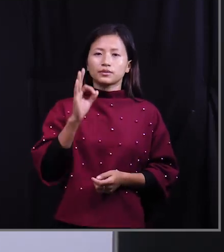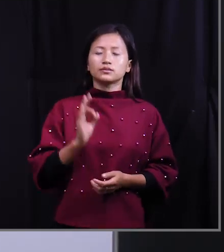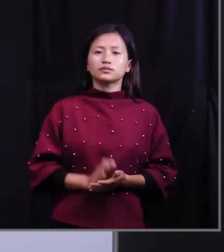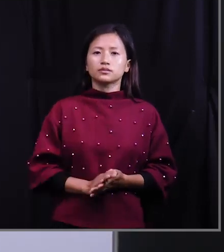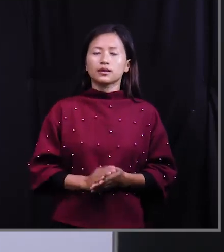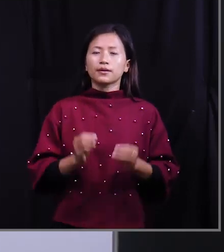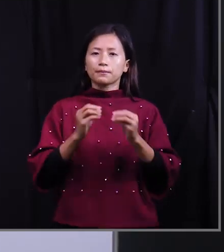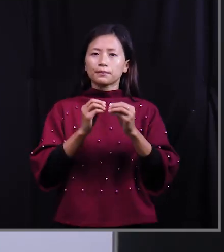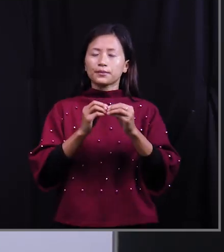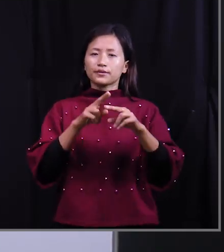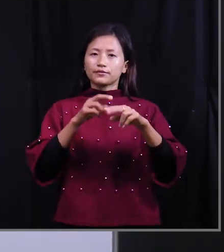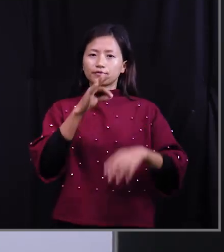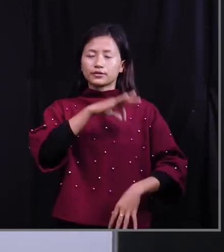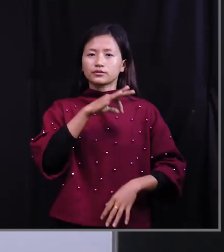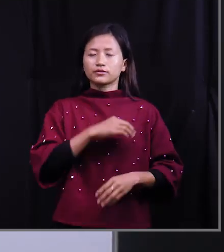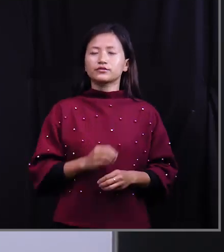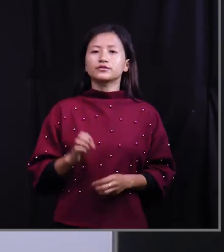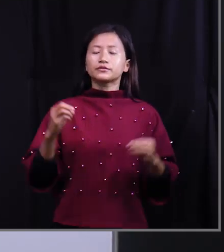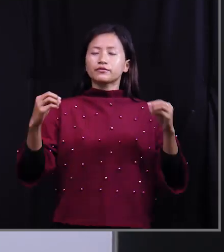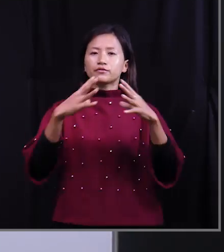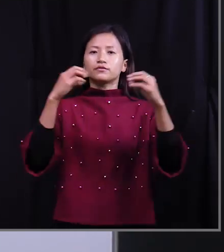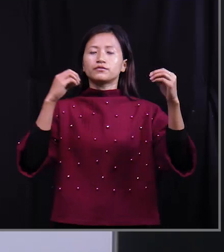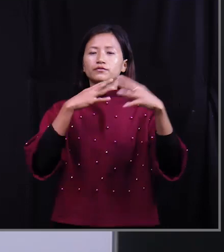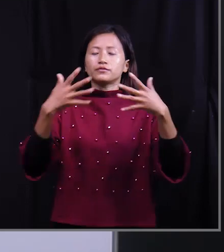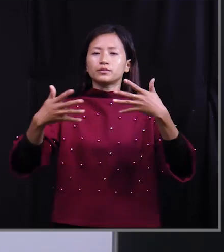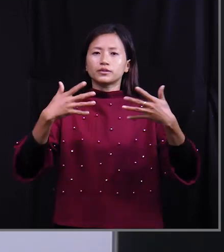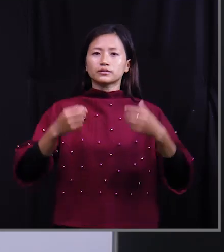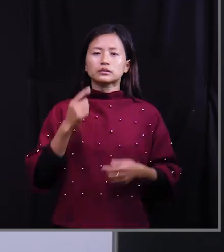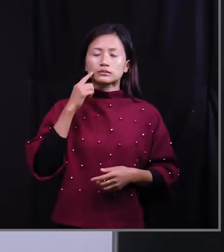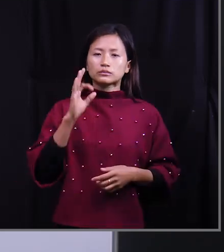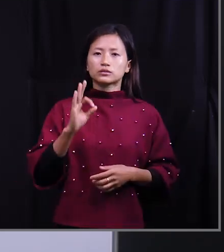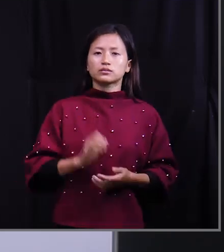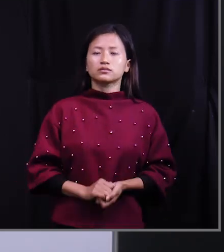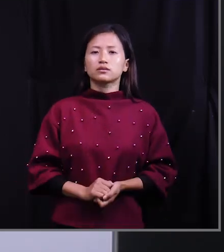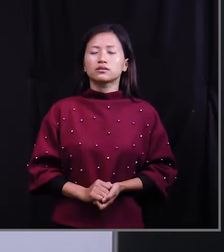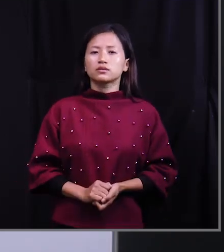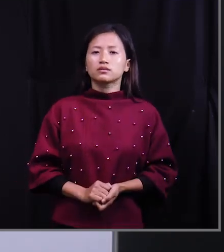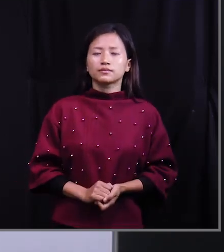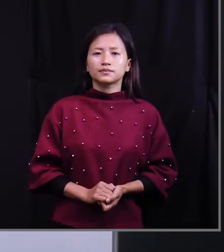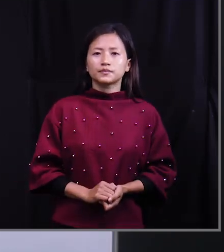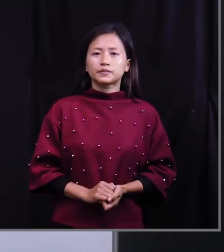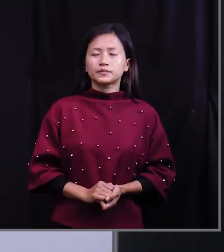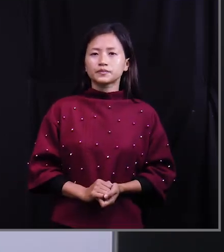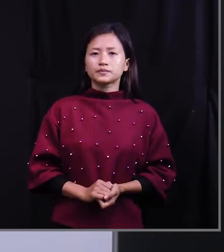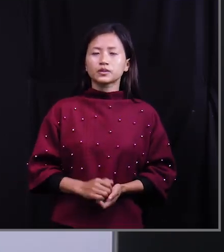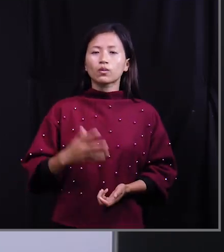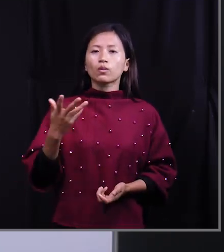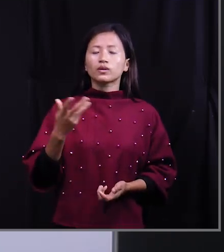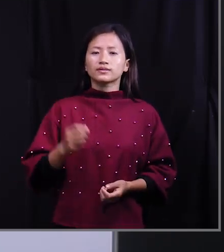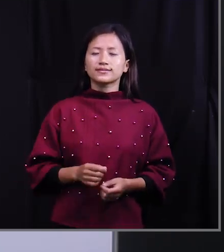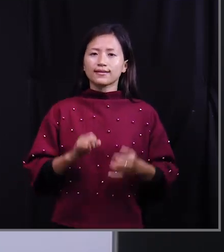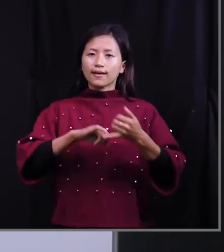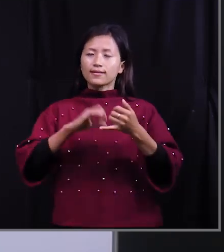or benefit of environment. Why is environment important? The first, why is the scanning of